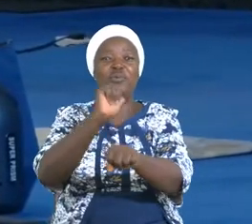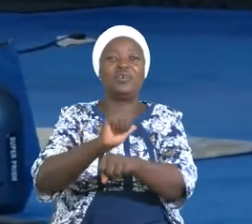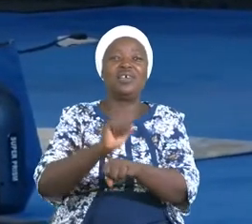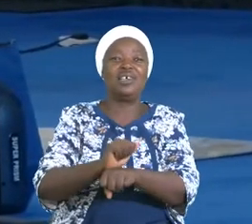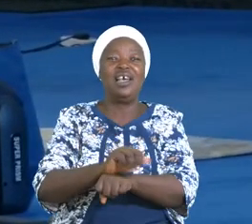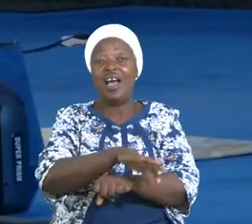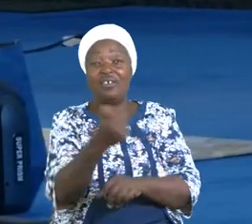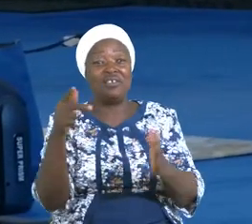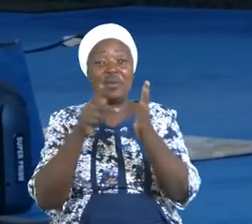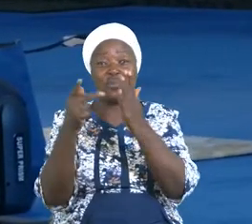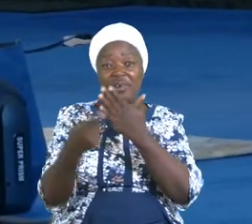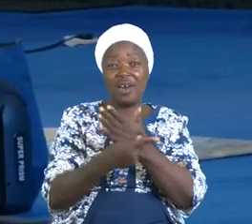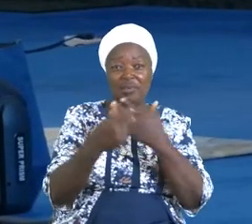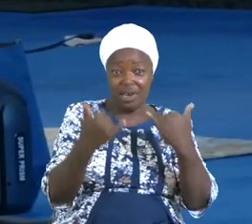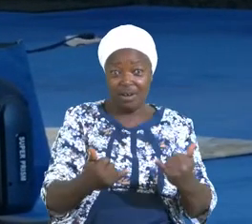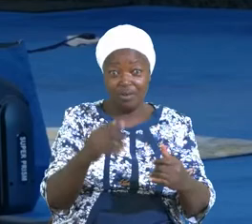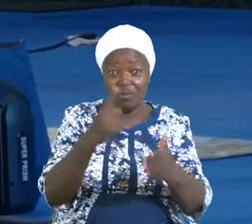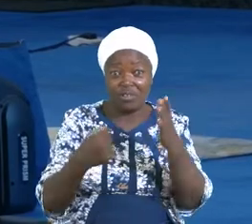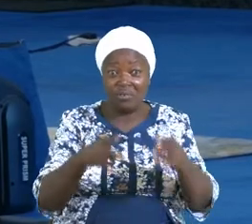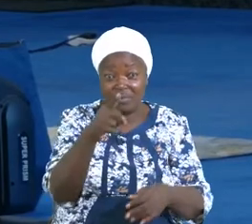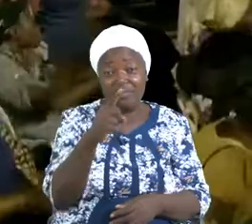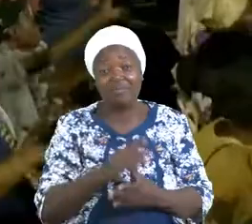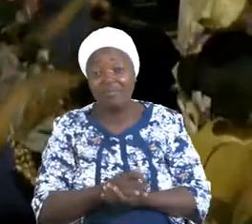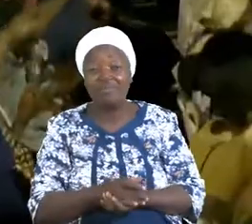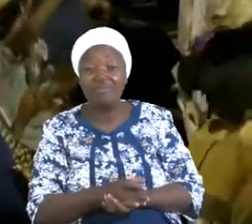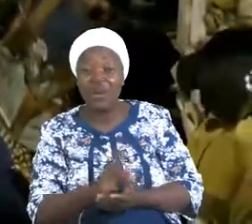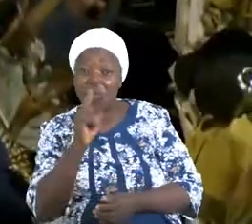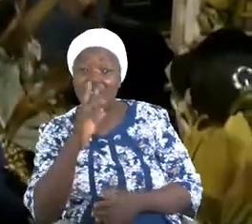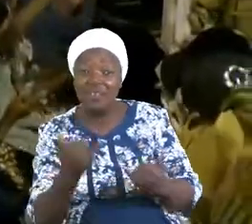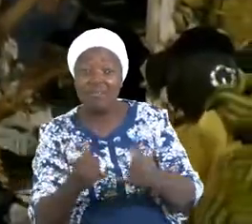Now, up to you. Where are you?